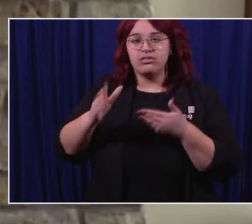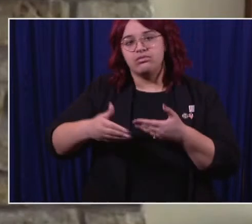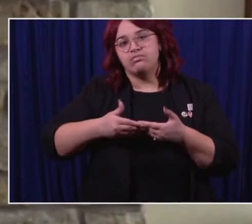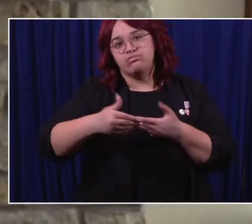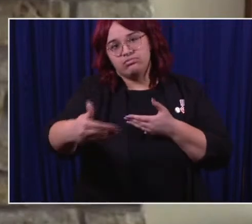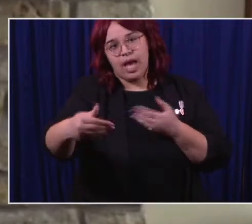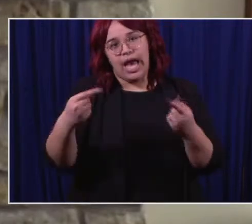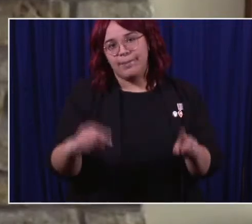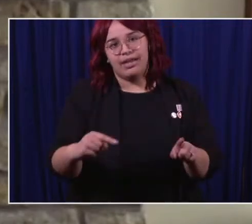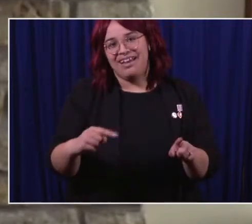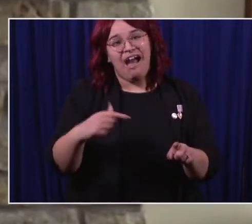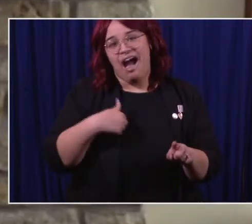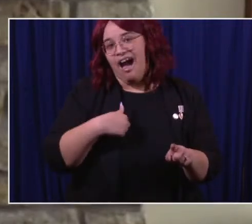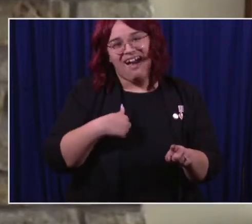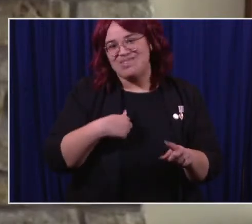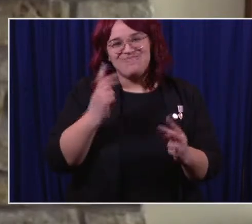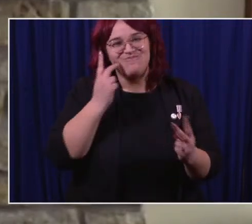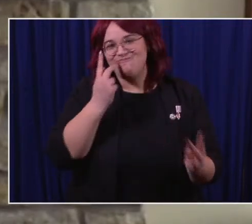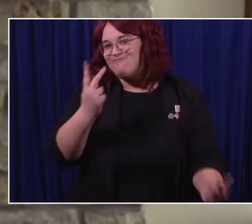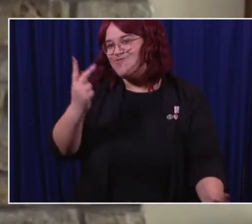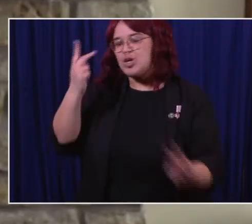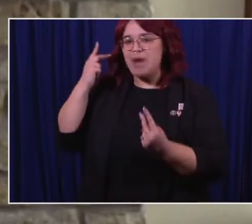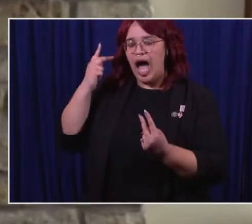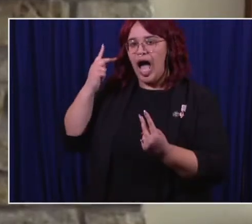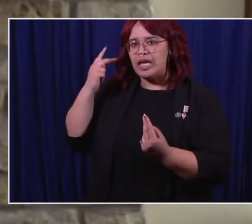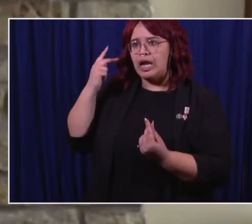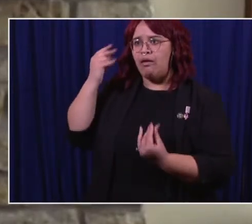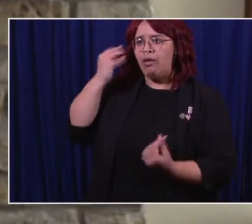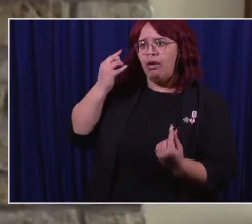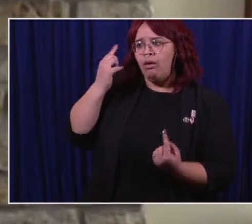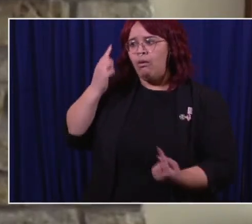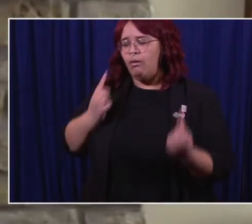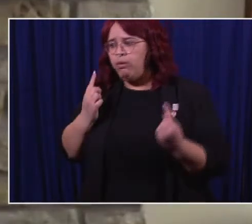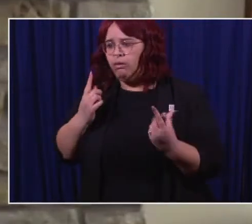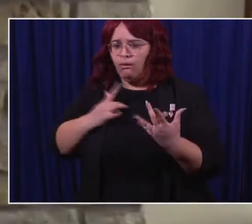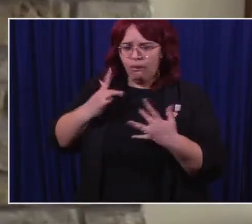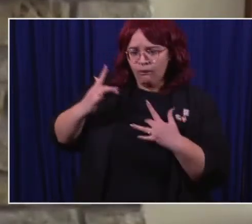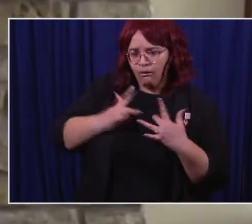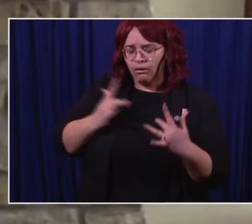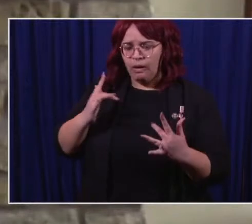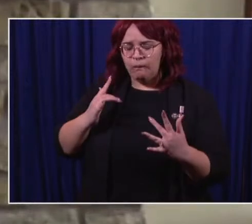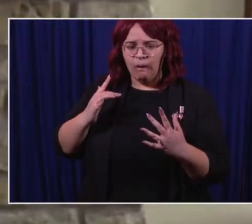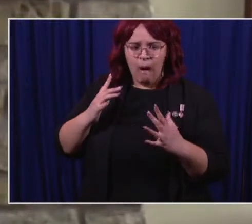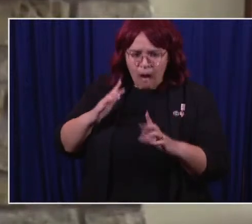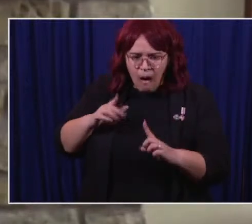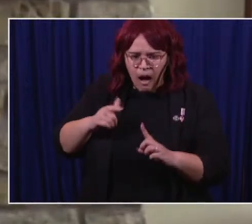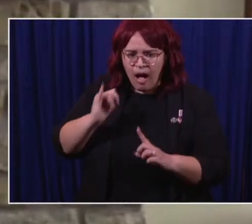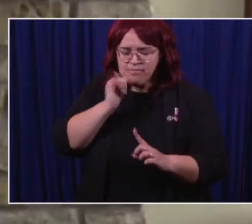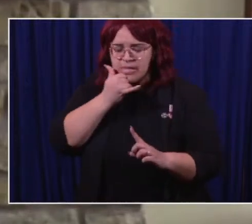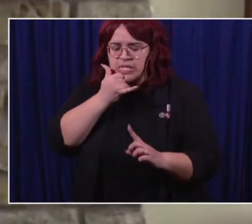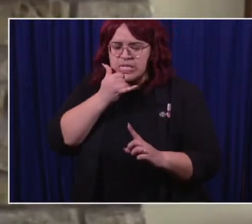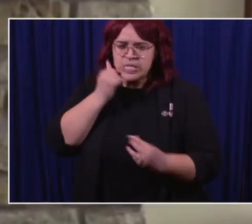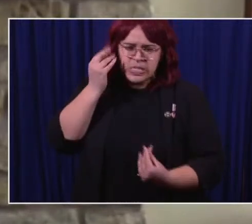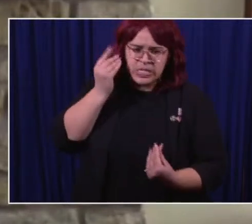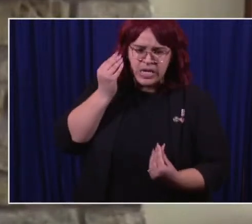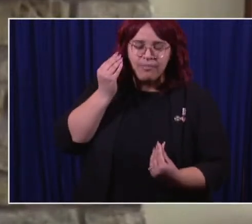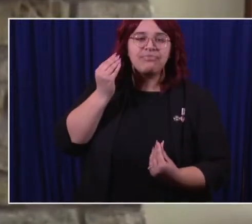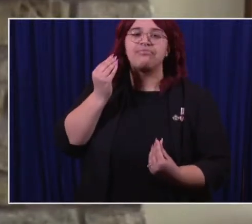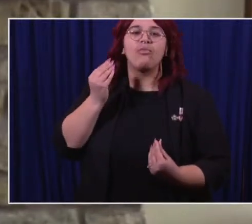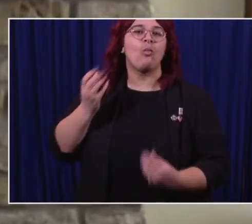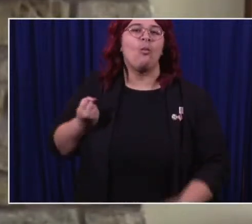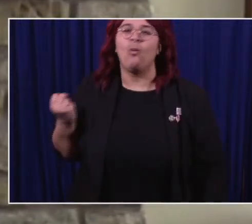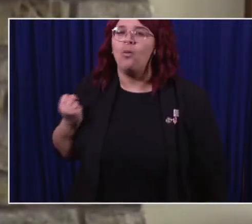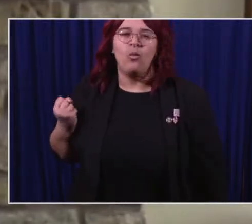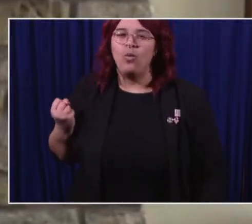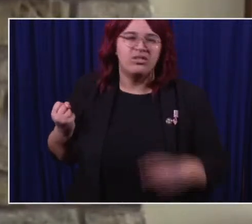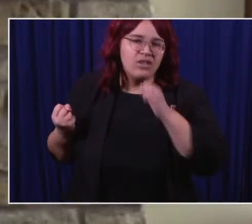and second guessing myself or somebody else and thinking what we should have done. I'm sure there'll be a time and a place for that, but we're still in the